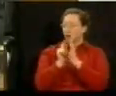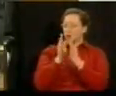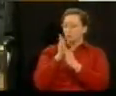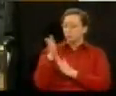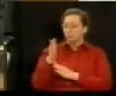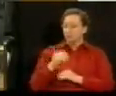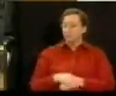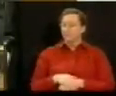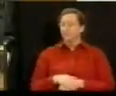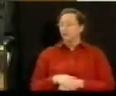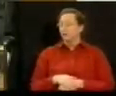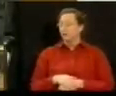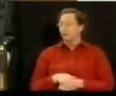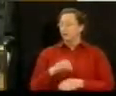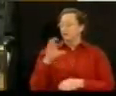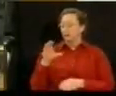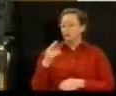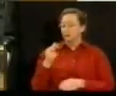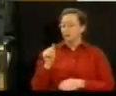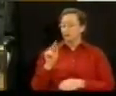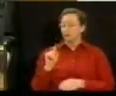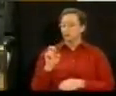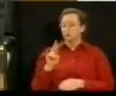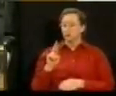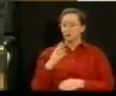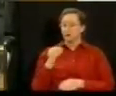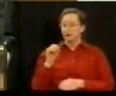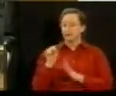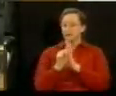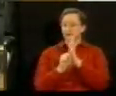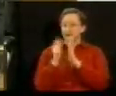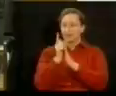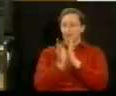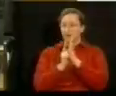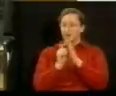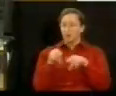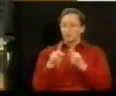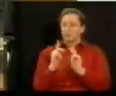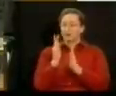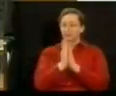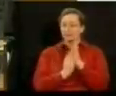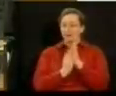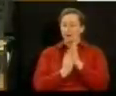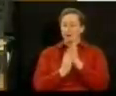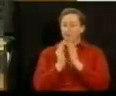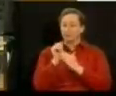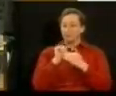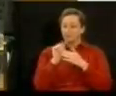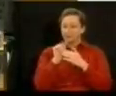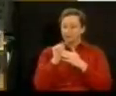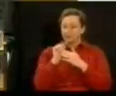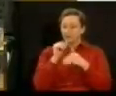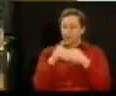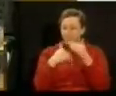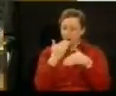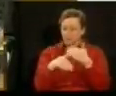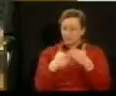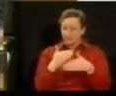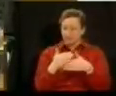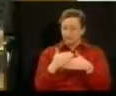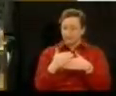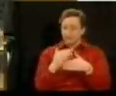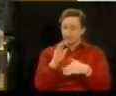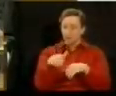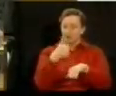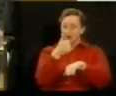the charter and the state law of Tennessee does allow some flexibility in setting up a process to